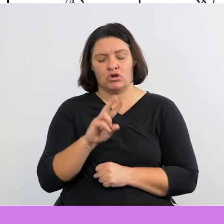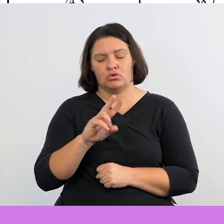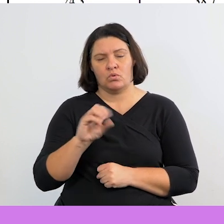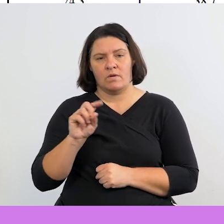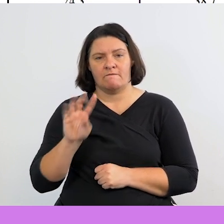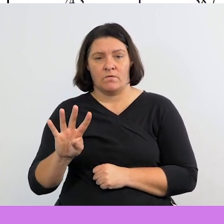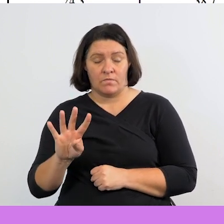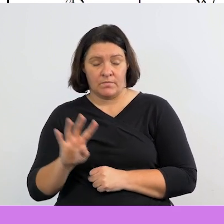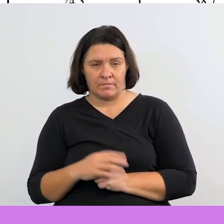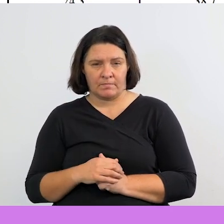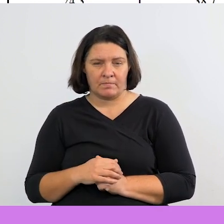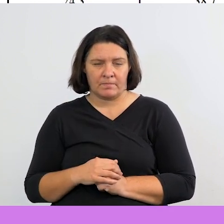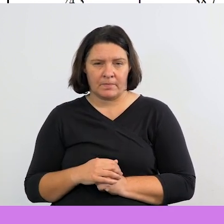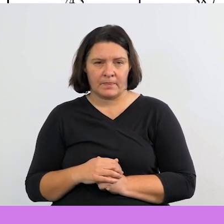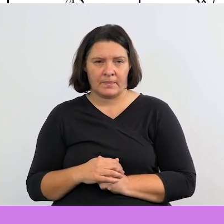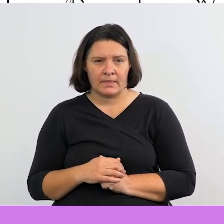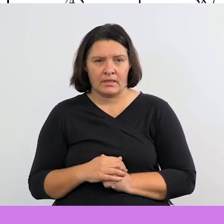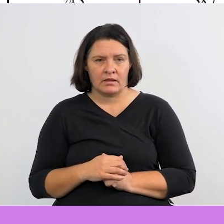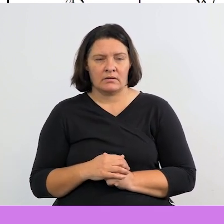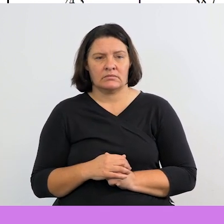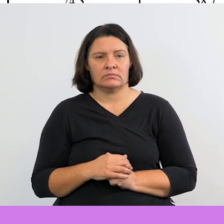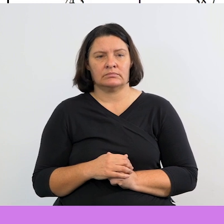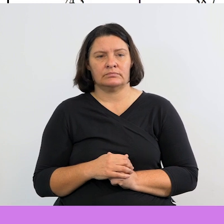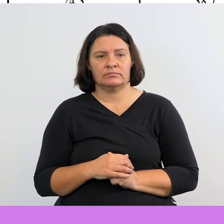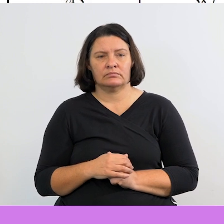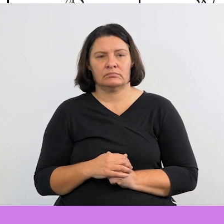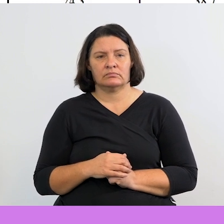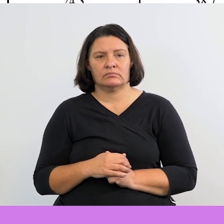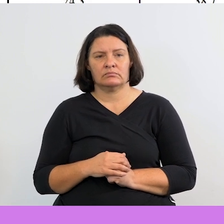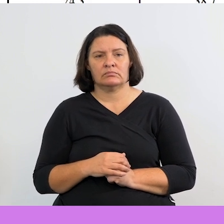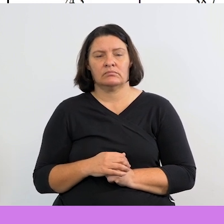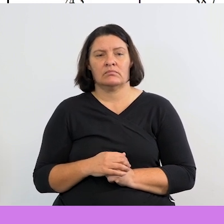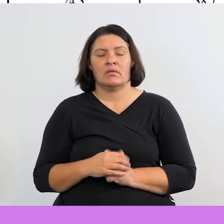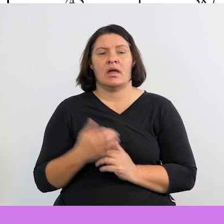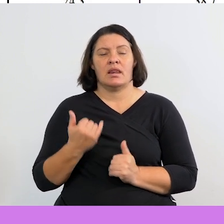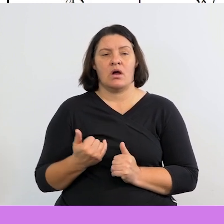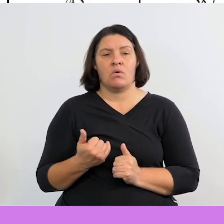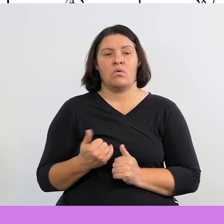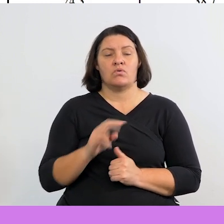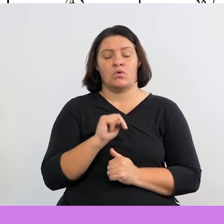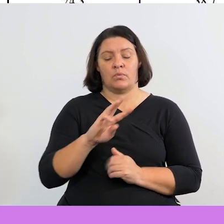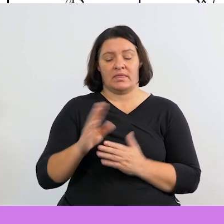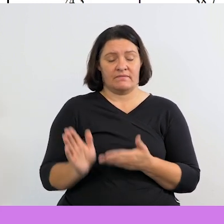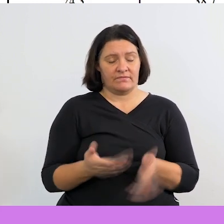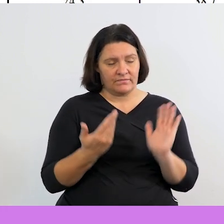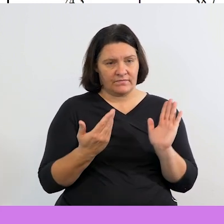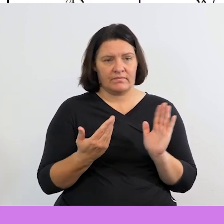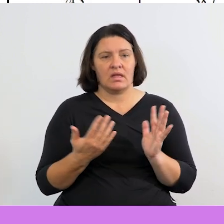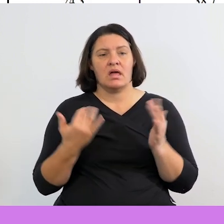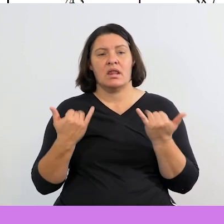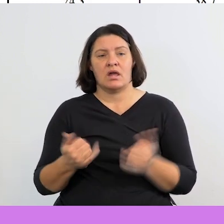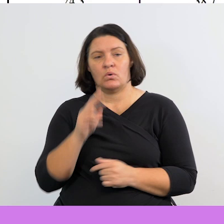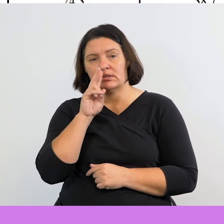for the year 2014 to indicate that's for the year 2014. Okay, guys, so Northwest